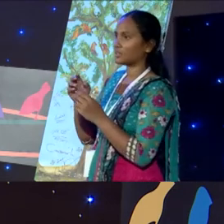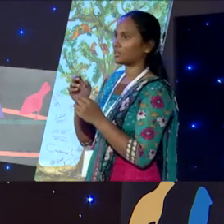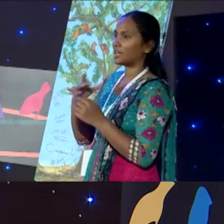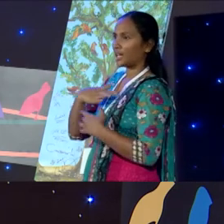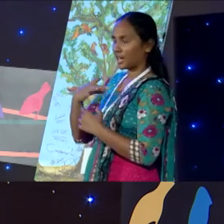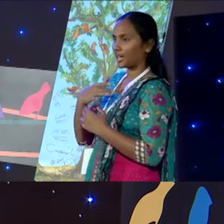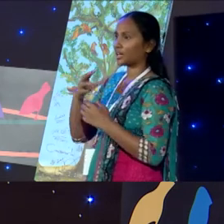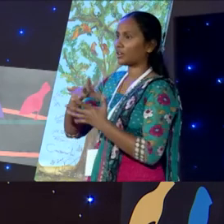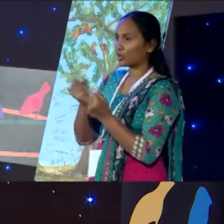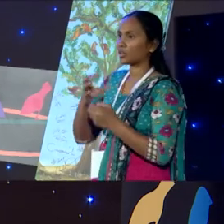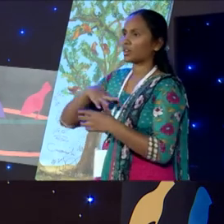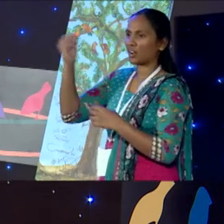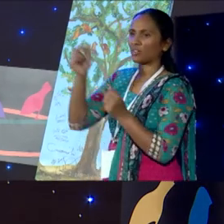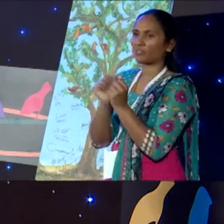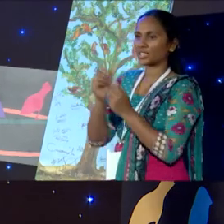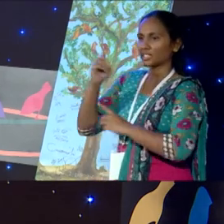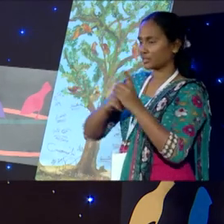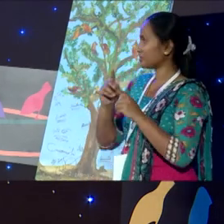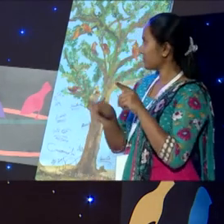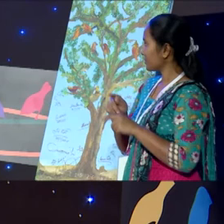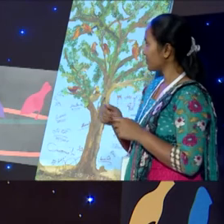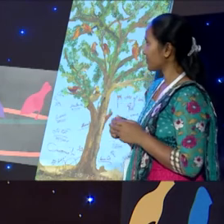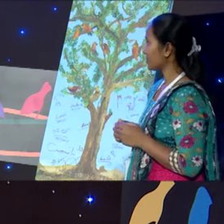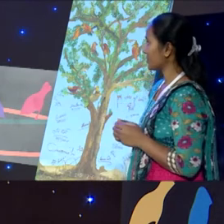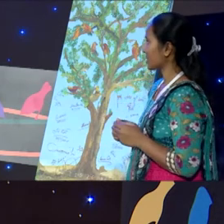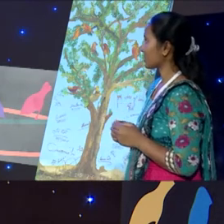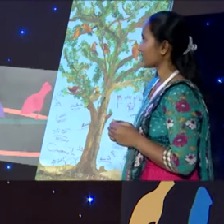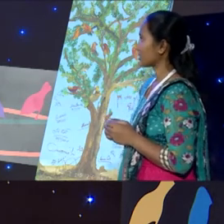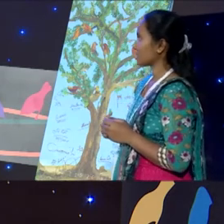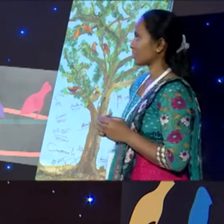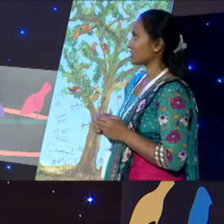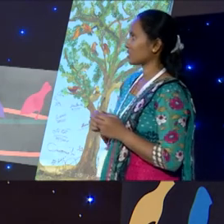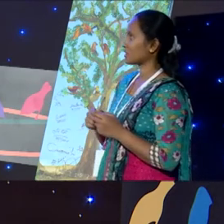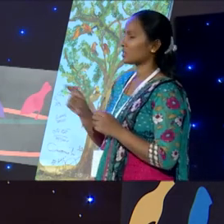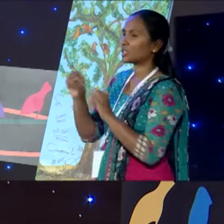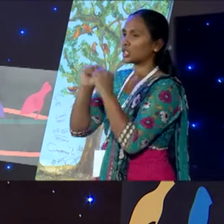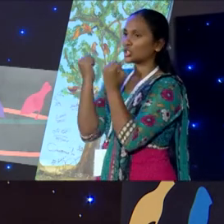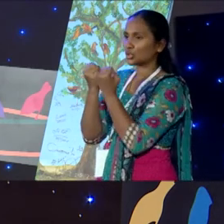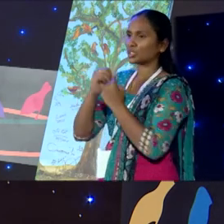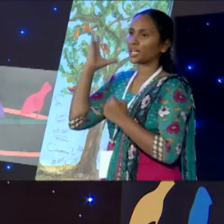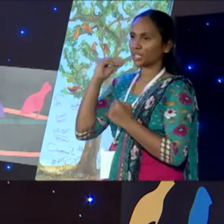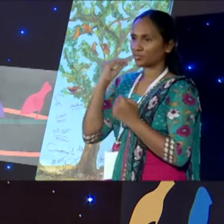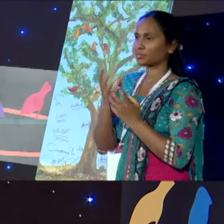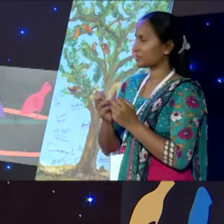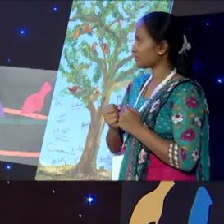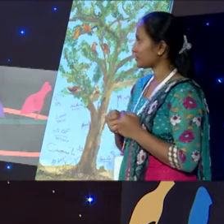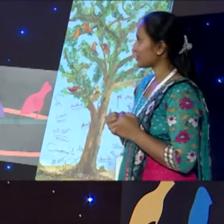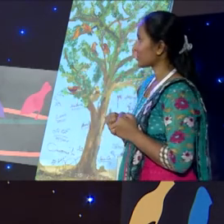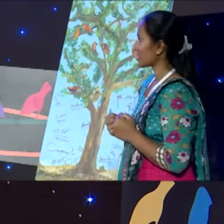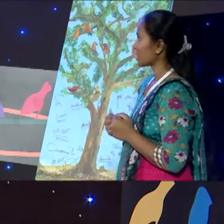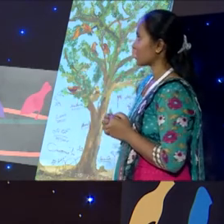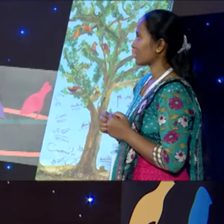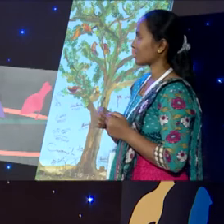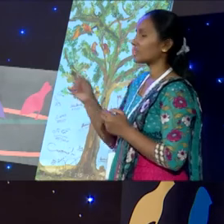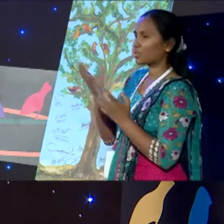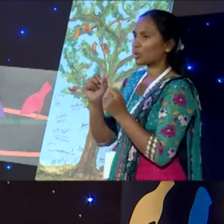separate. We like to go out every day, hang out. I'm not sure. And I said, let's do a social experiment. My life has been just social experiments. So I was like, let's do